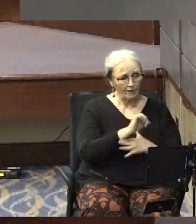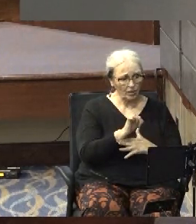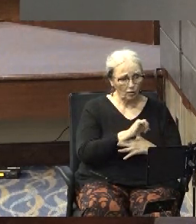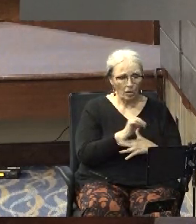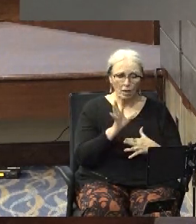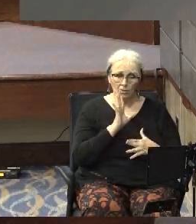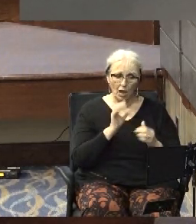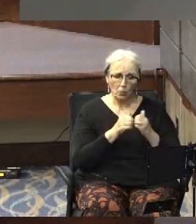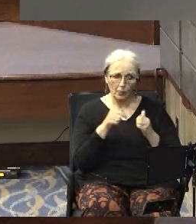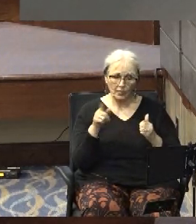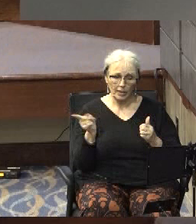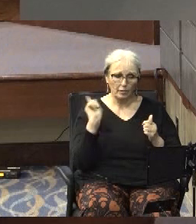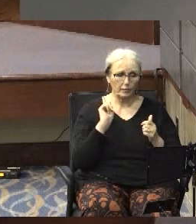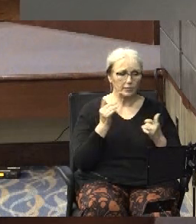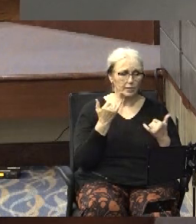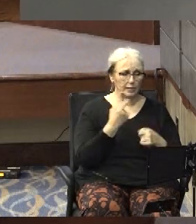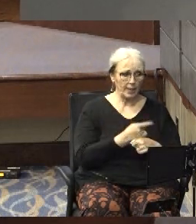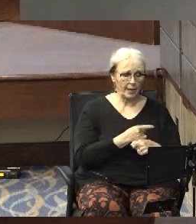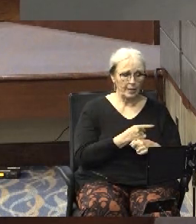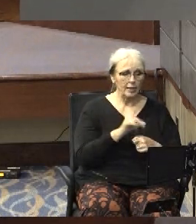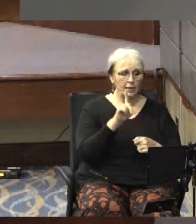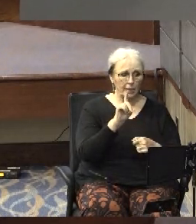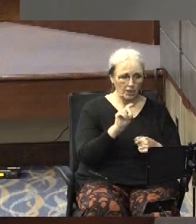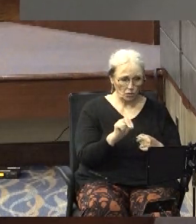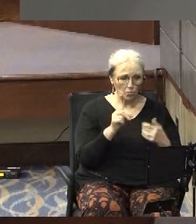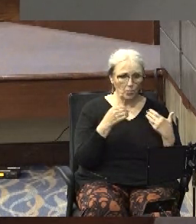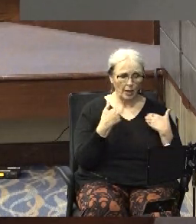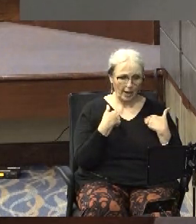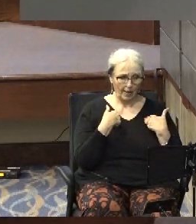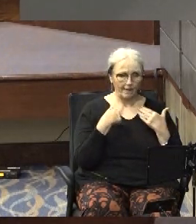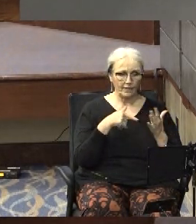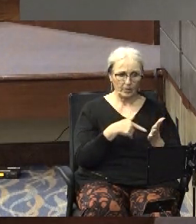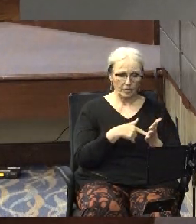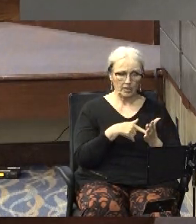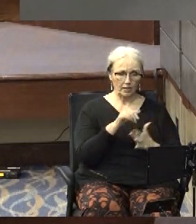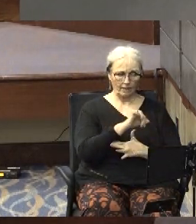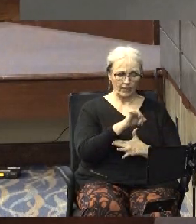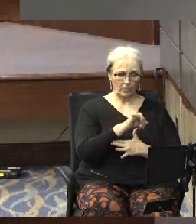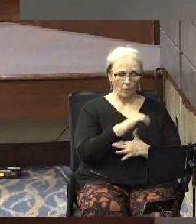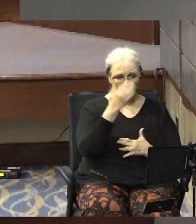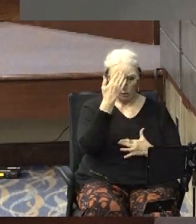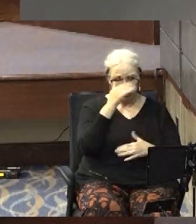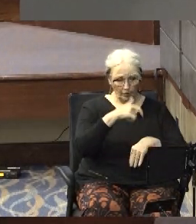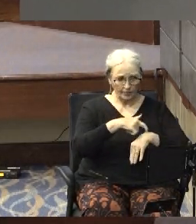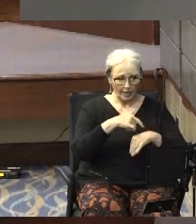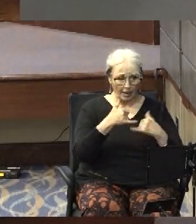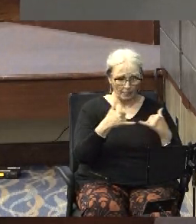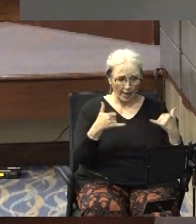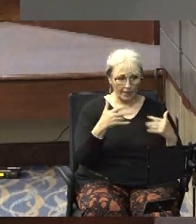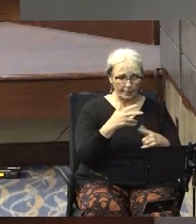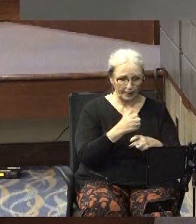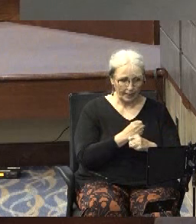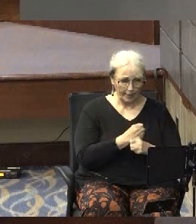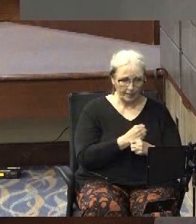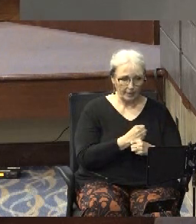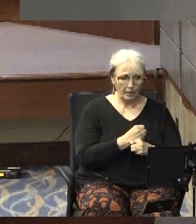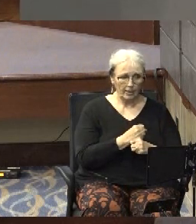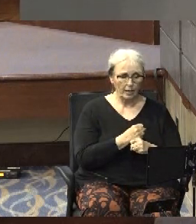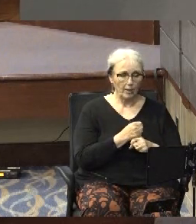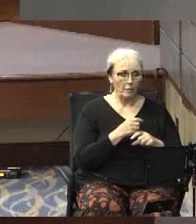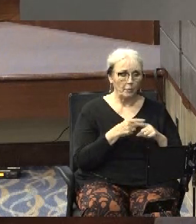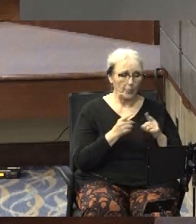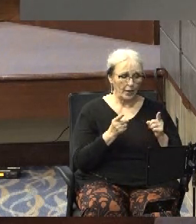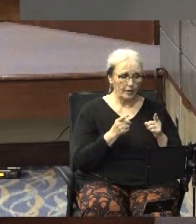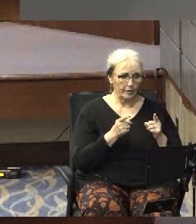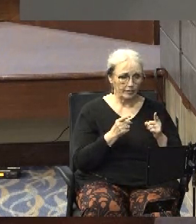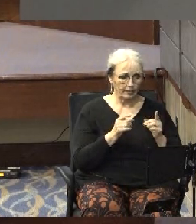them today by phone. They do have this vehicle. I don't know the timeline to get it. They haven't given me that yet, but that